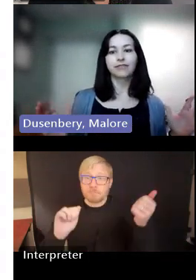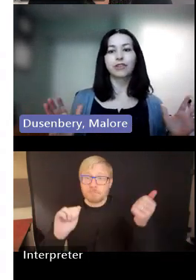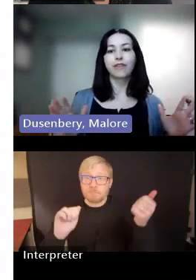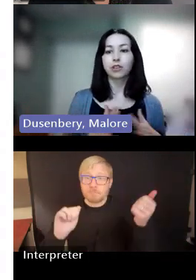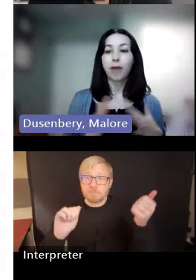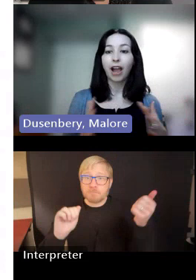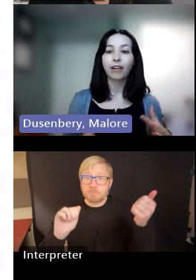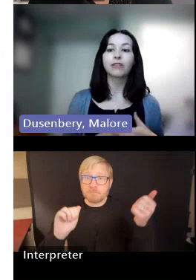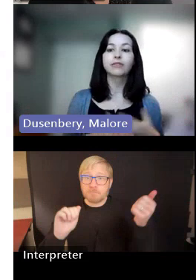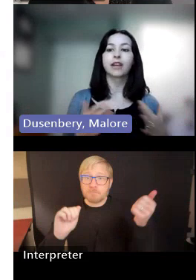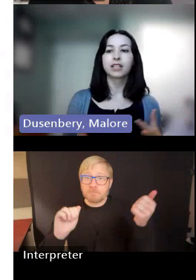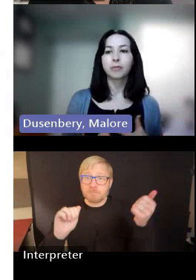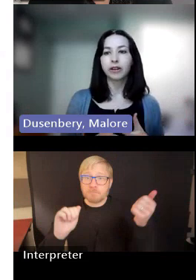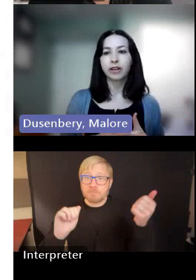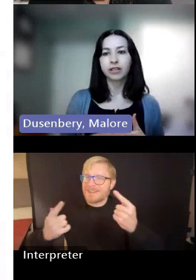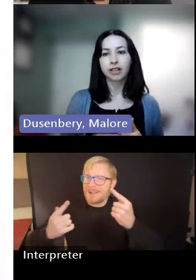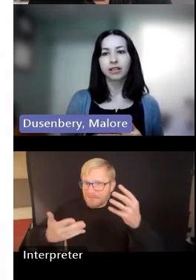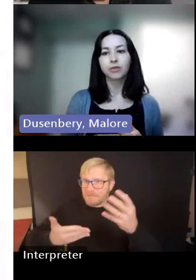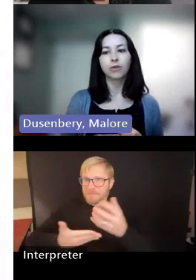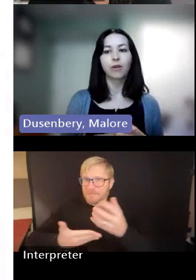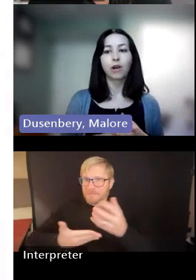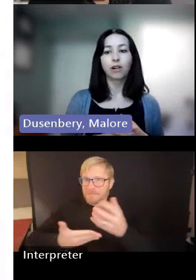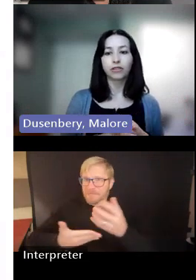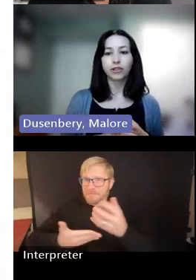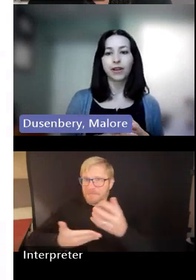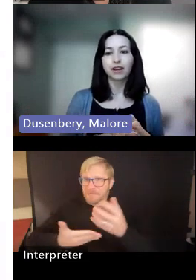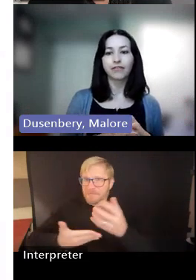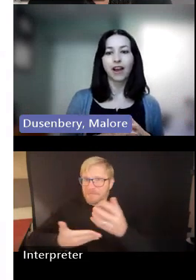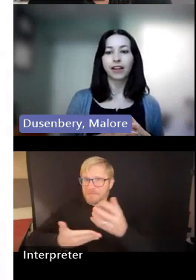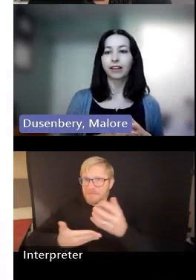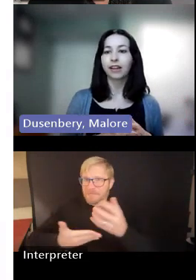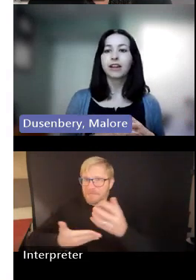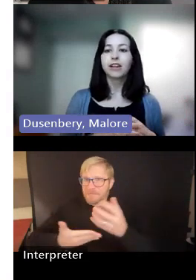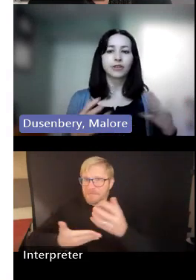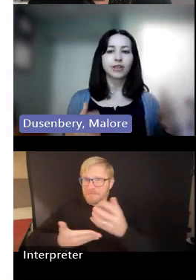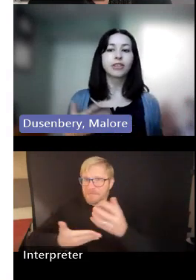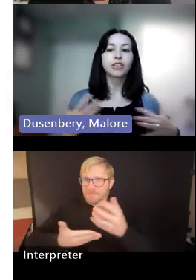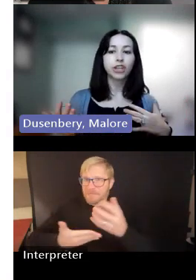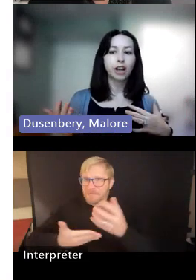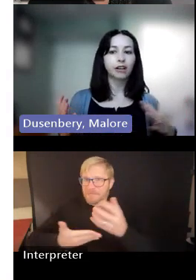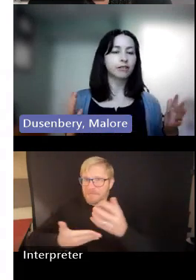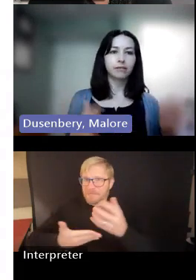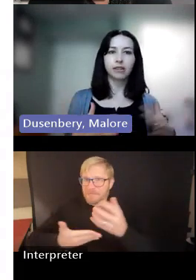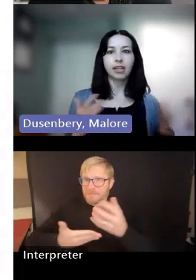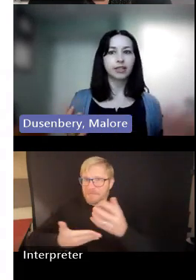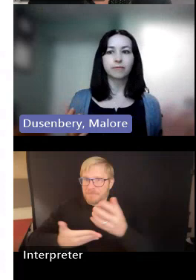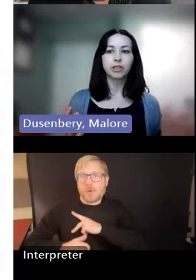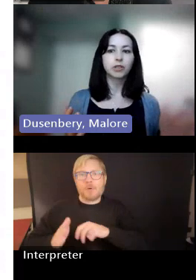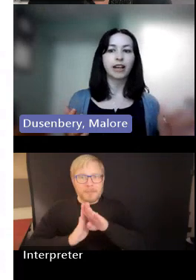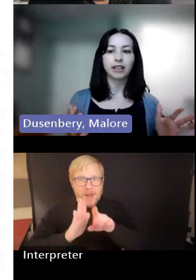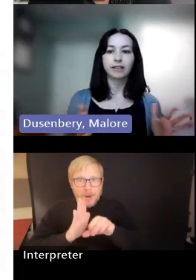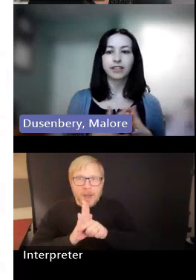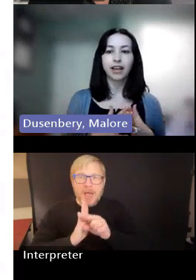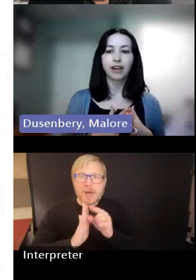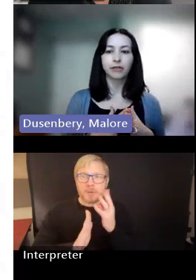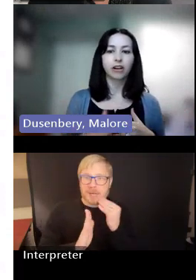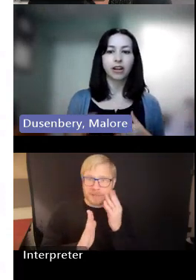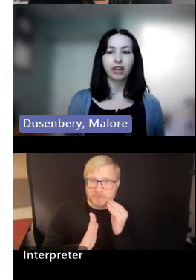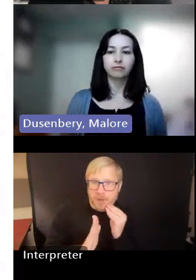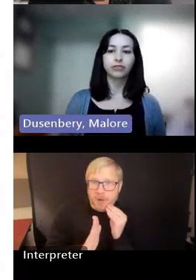of survivors' backgrounds and experiences, while also identifying, some of the shared needs and